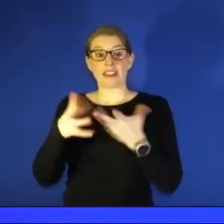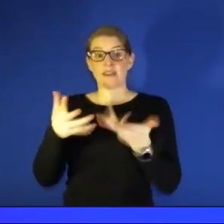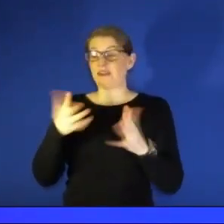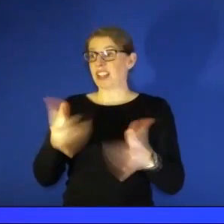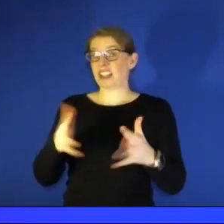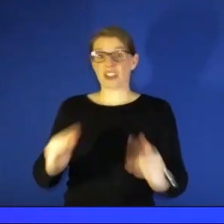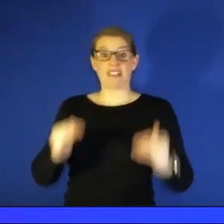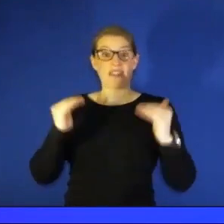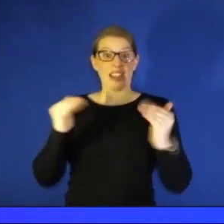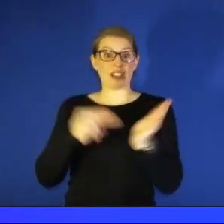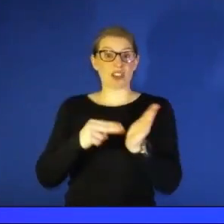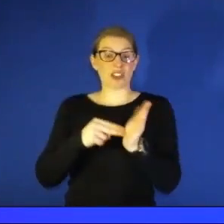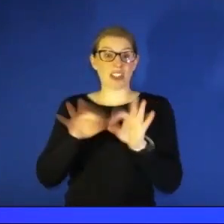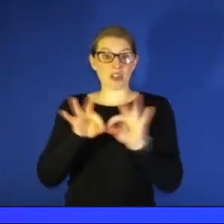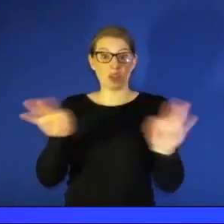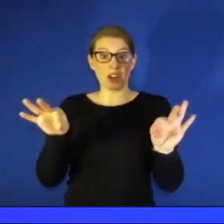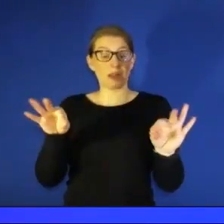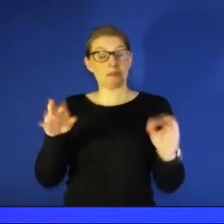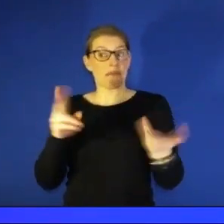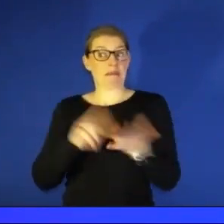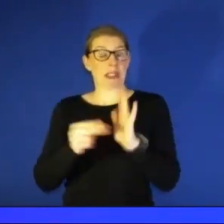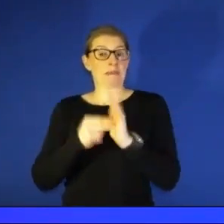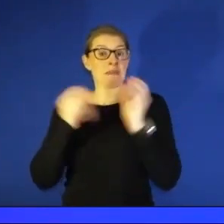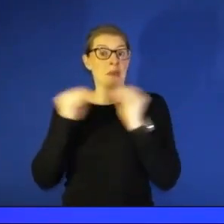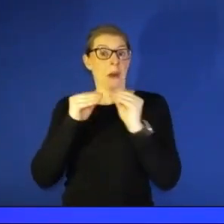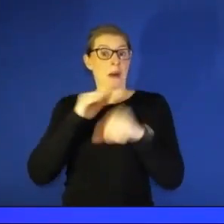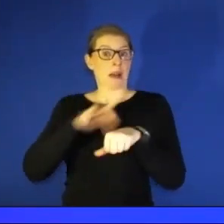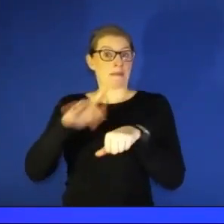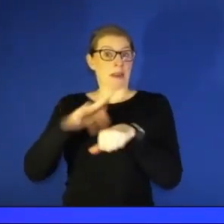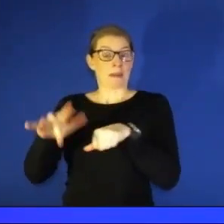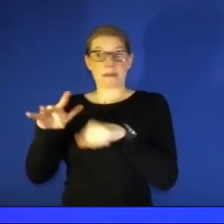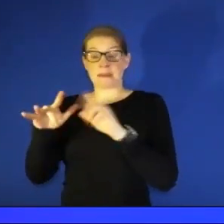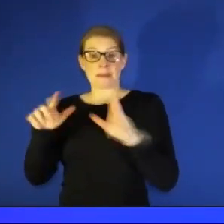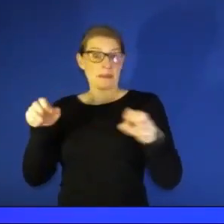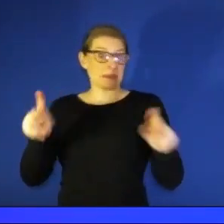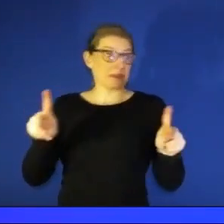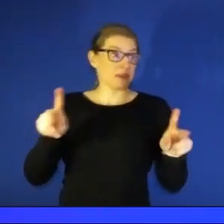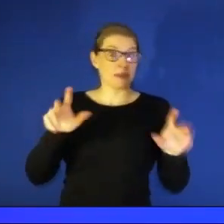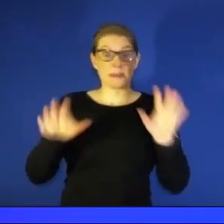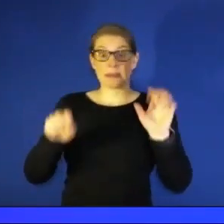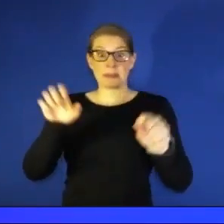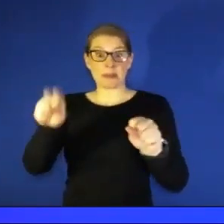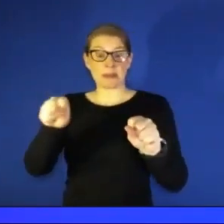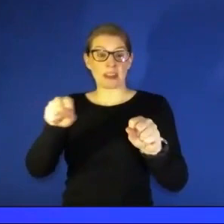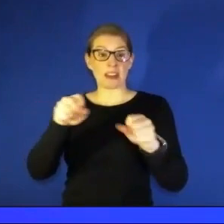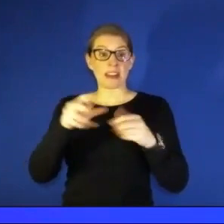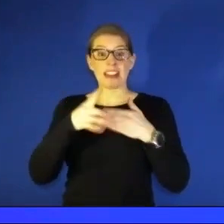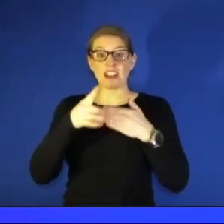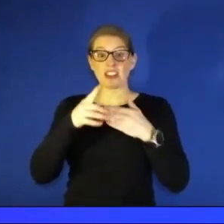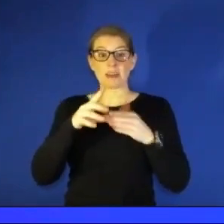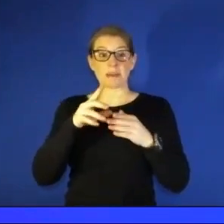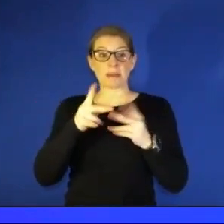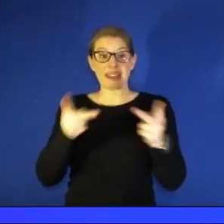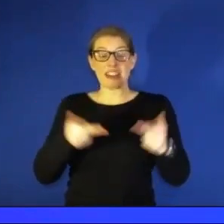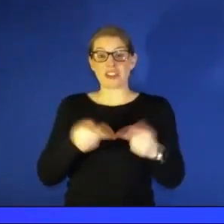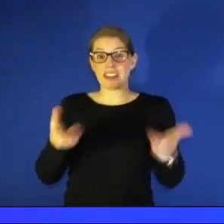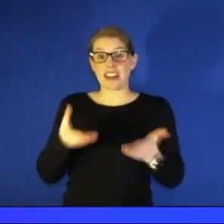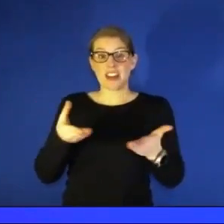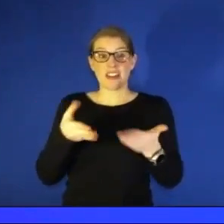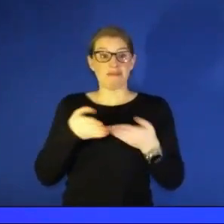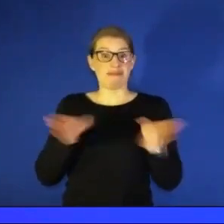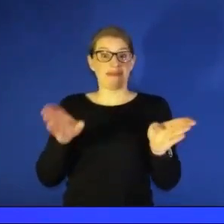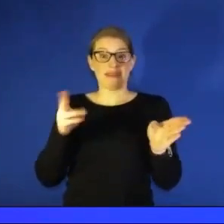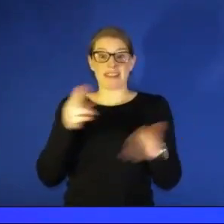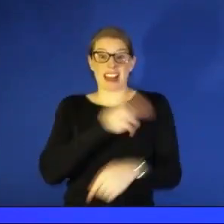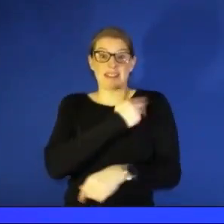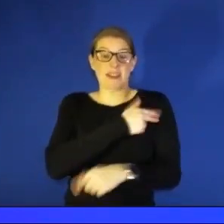opened up a lot of doors for me to be able to do some different leadership positions throughout the hospital. And then expanded my career into